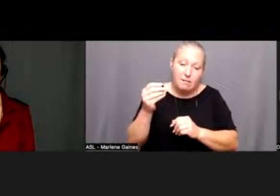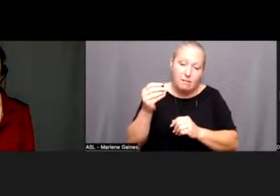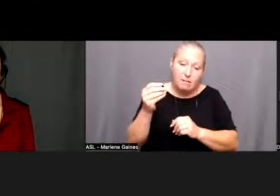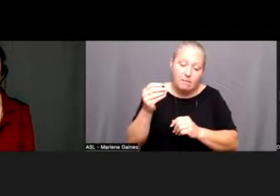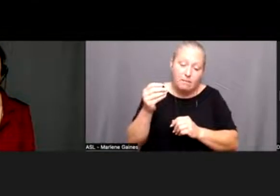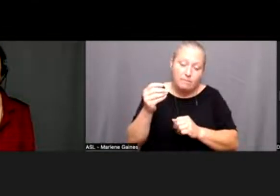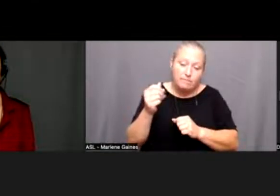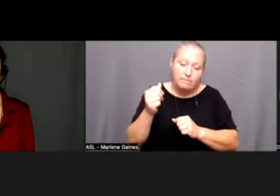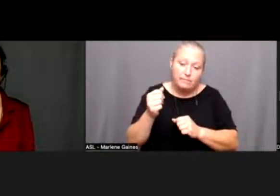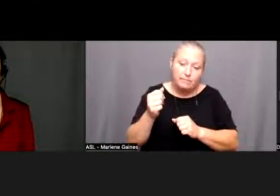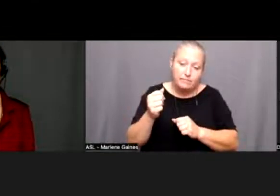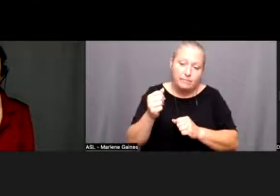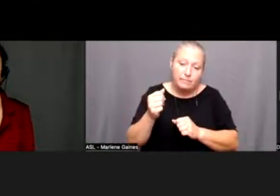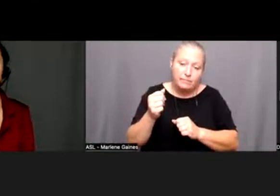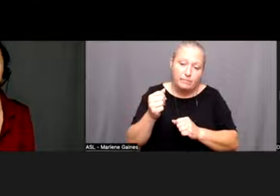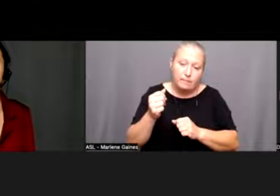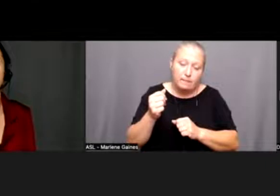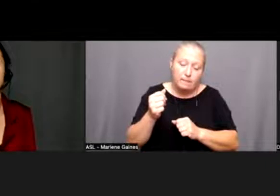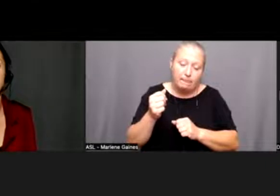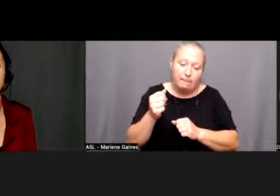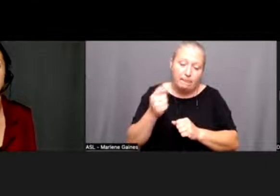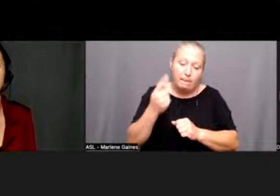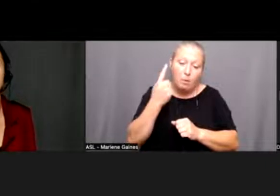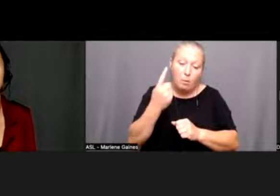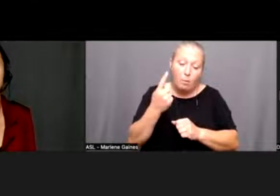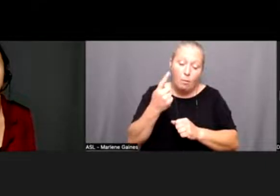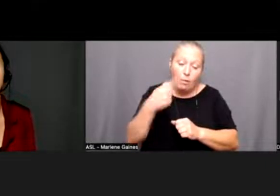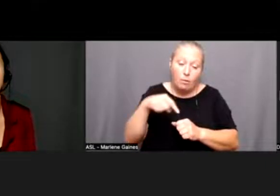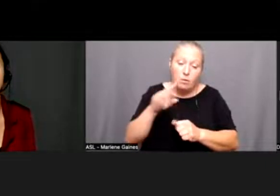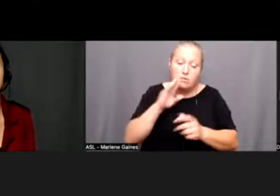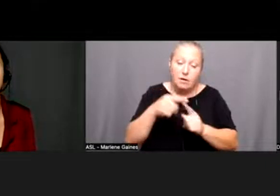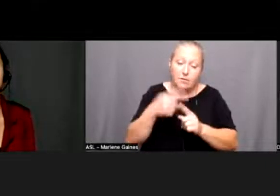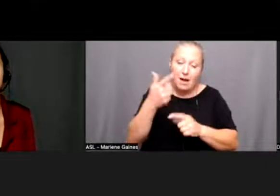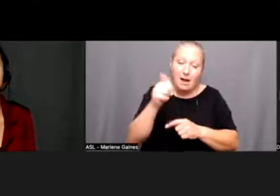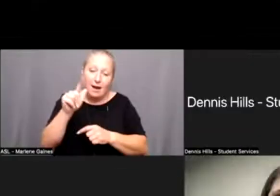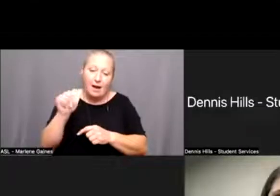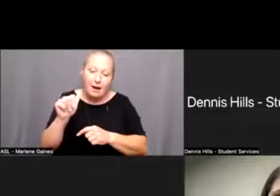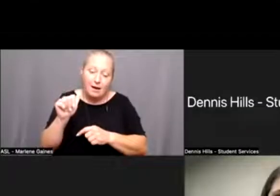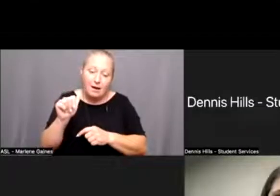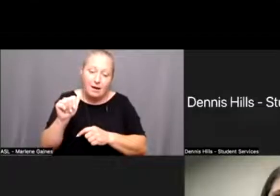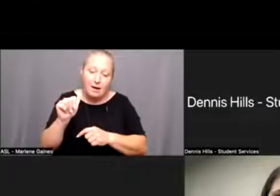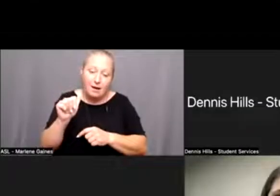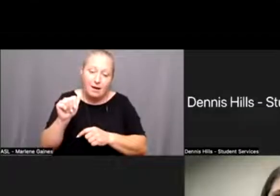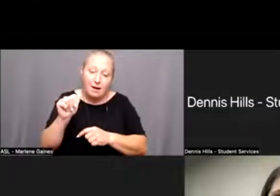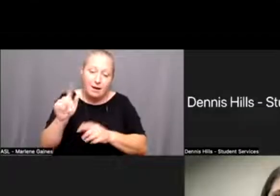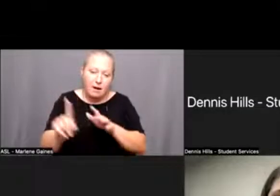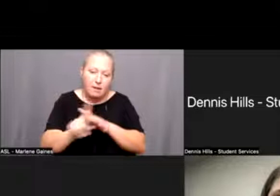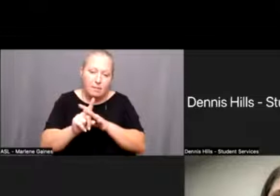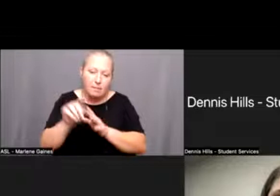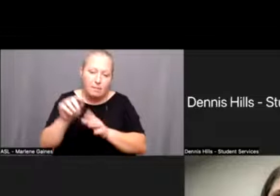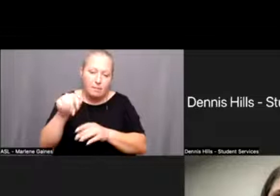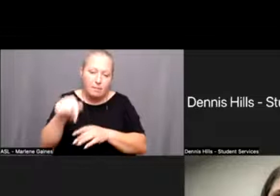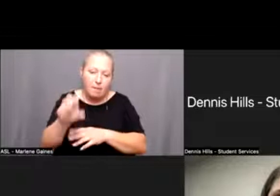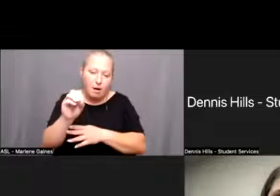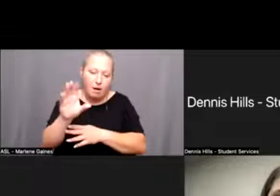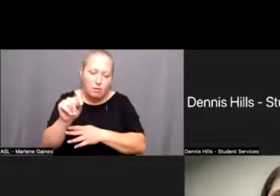one of the highlights, or one of the things that we talked a bit about, was the gala, which is coming up in October. I